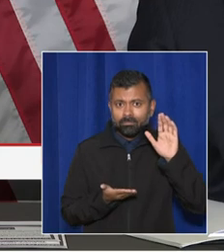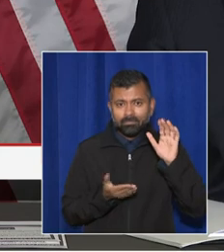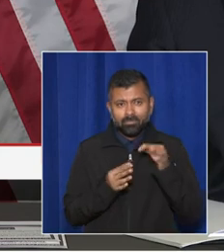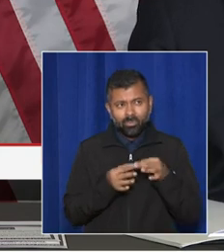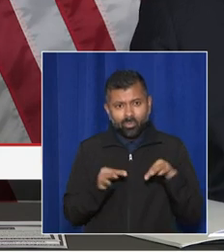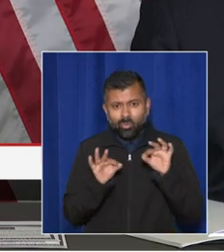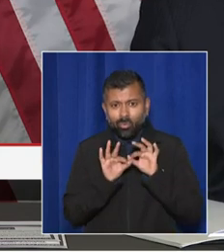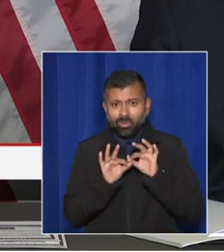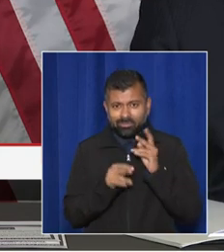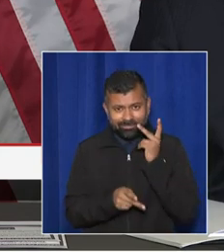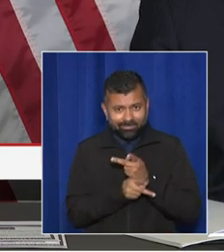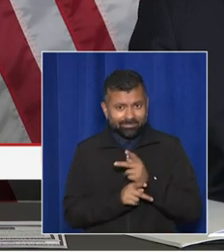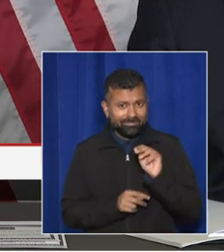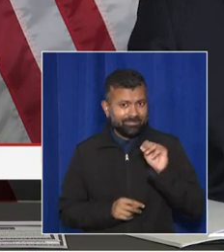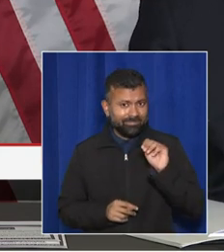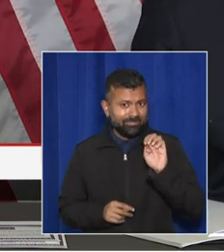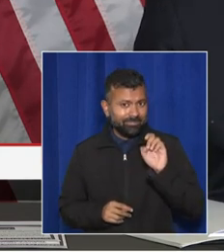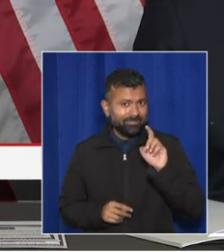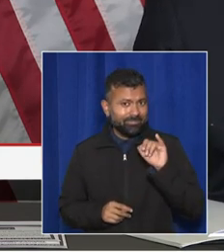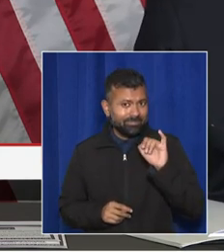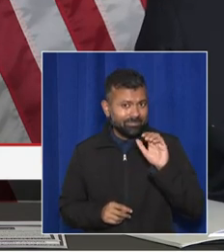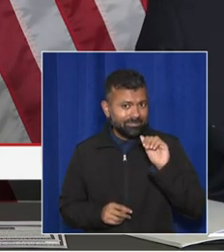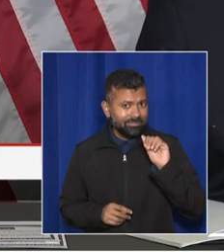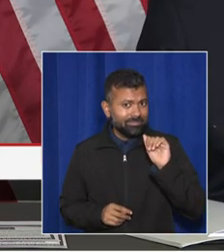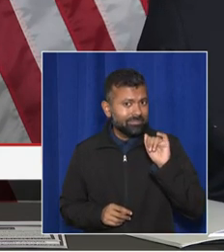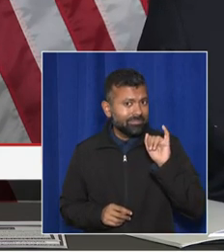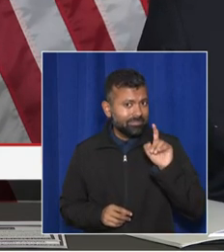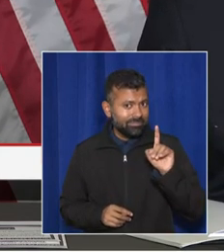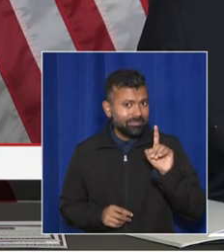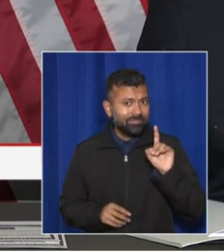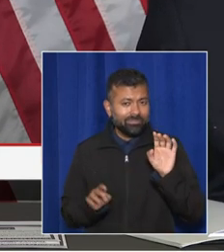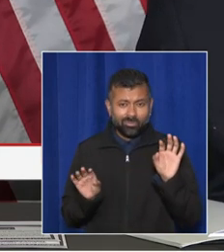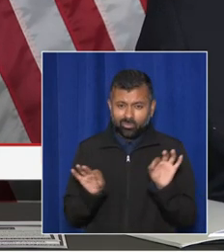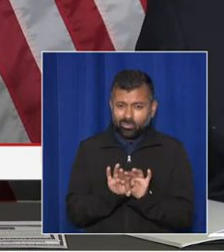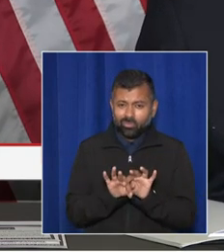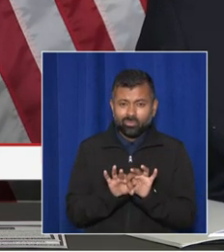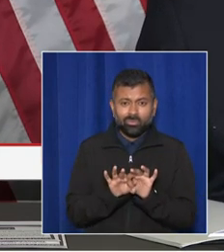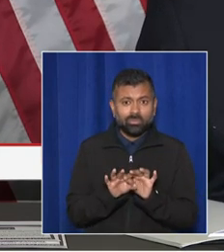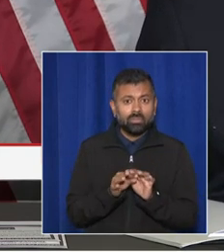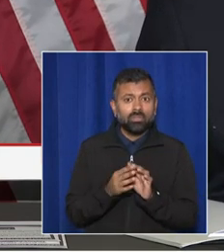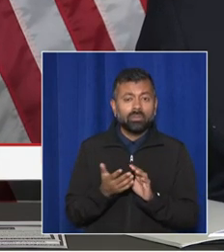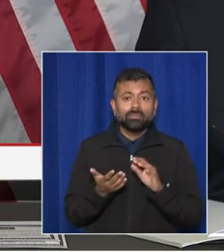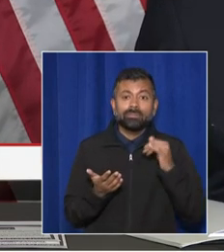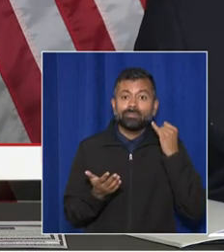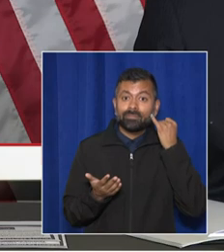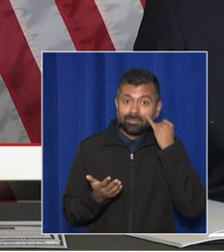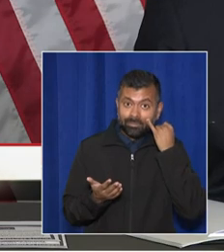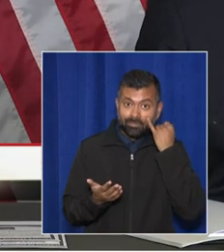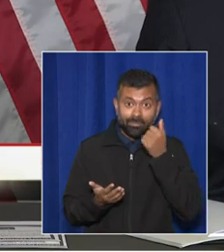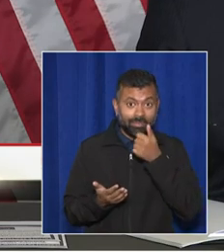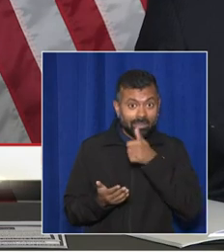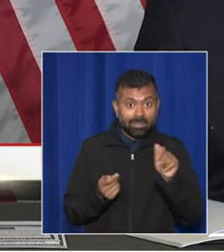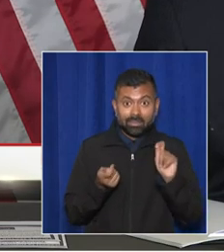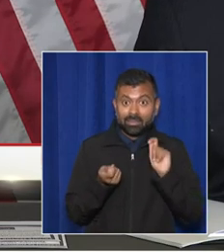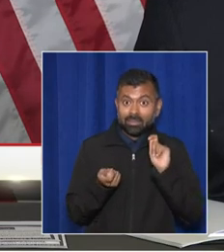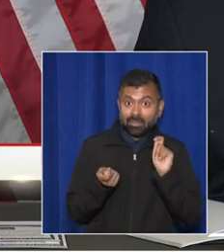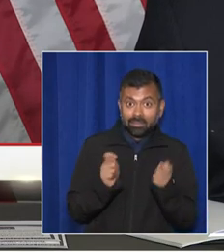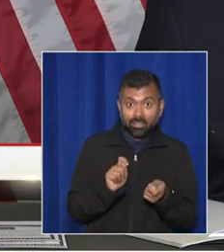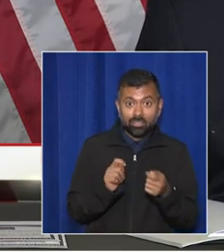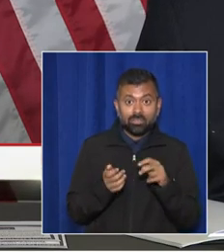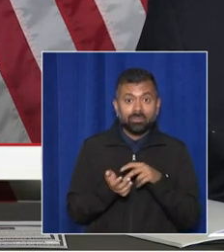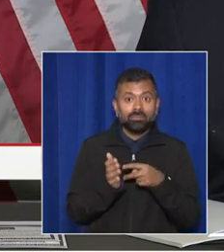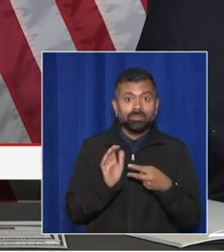our arrangements change, it could mean deep, deep cuts to the services that we are able